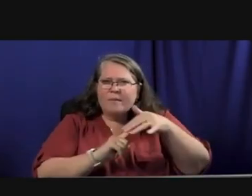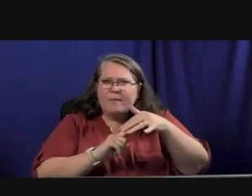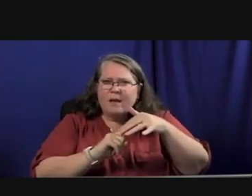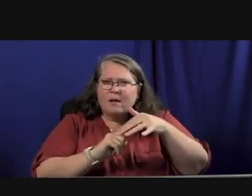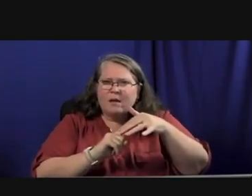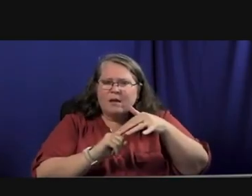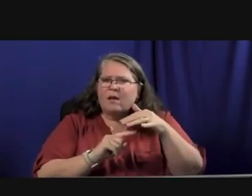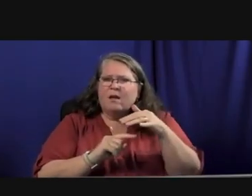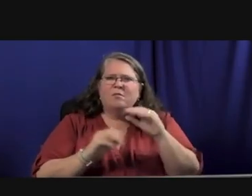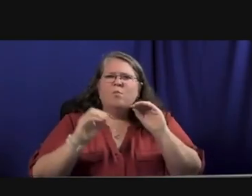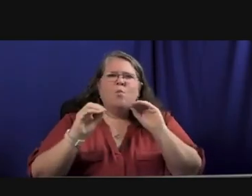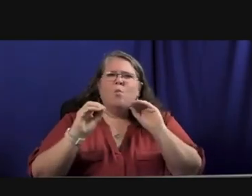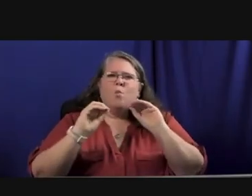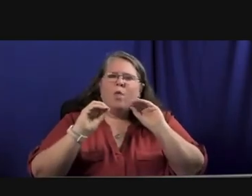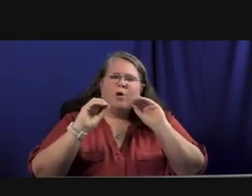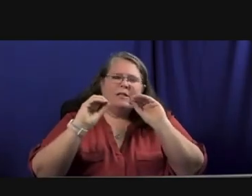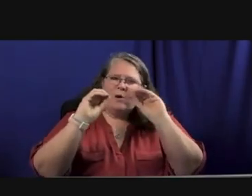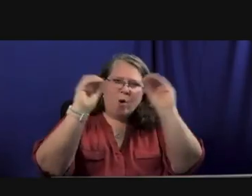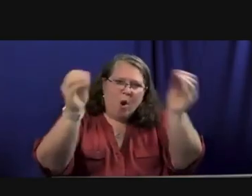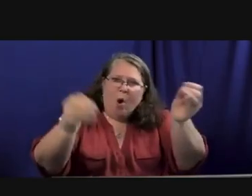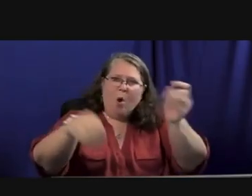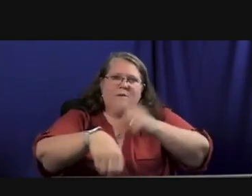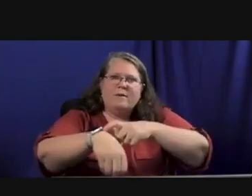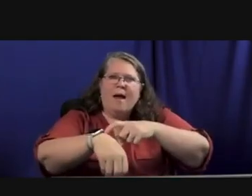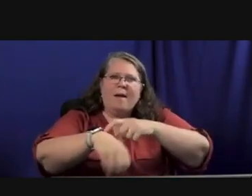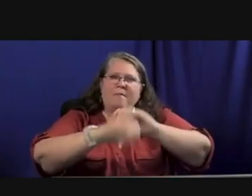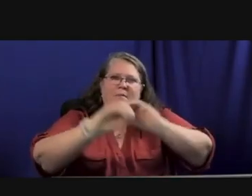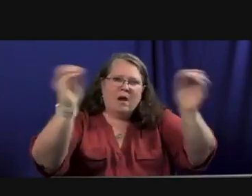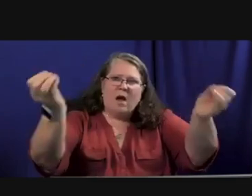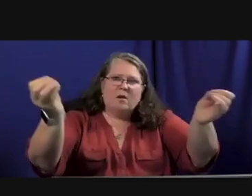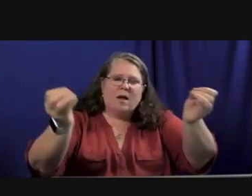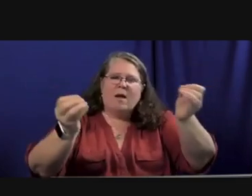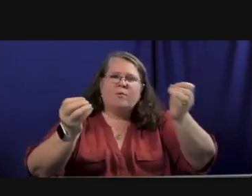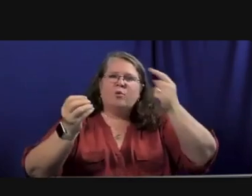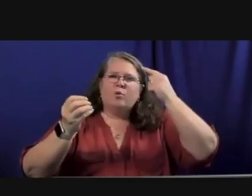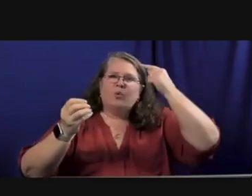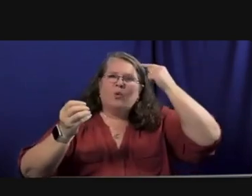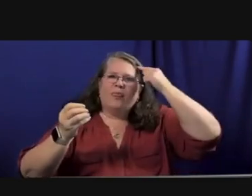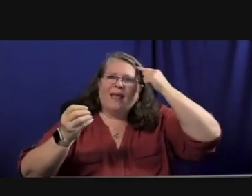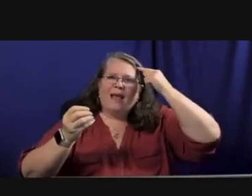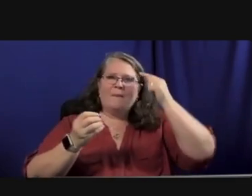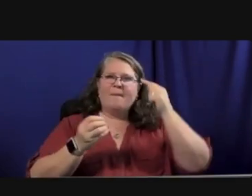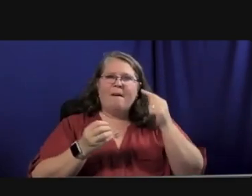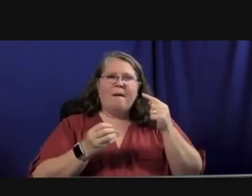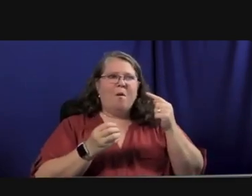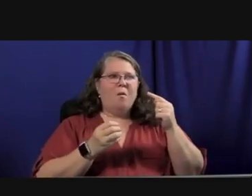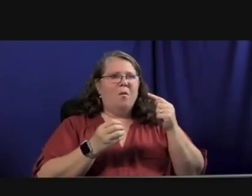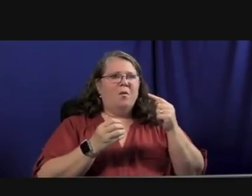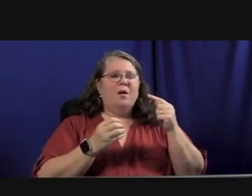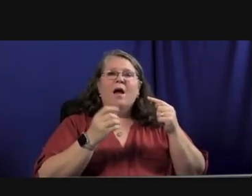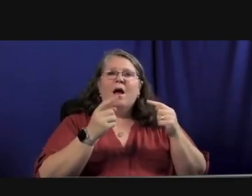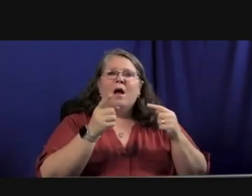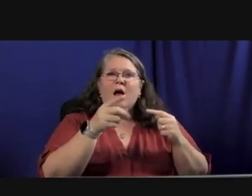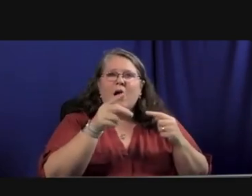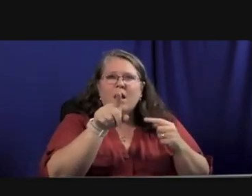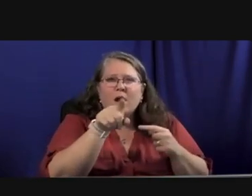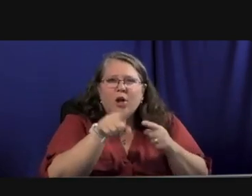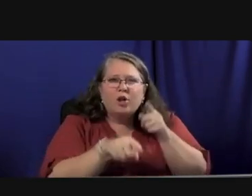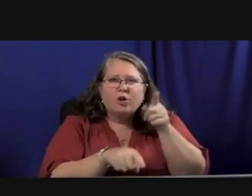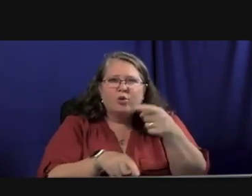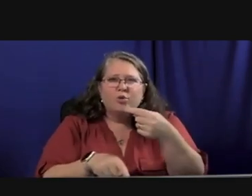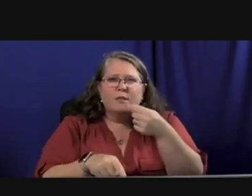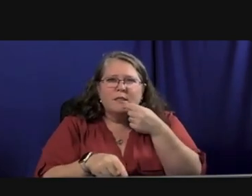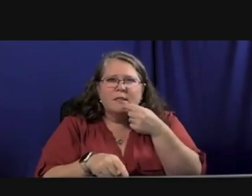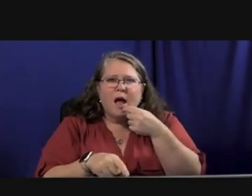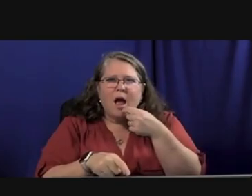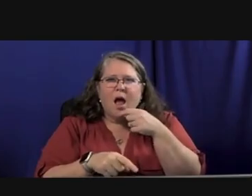think about the environment and the placement of words. There is zero time in these types of settings in order to